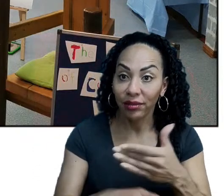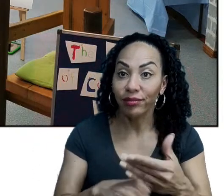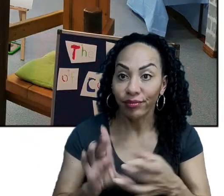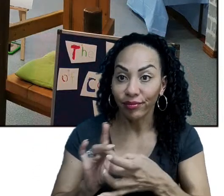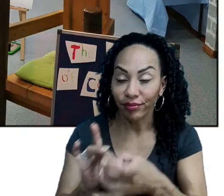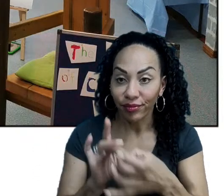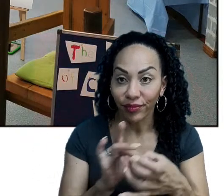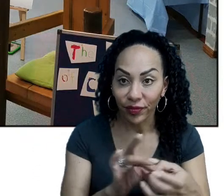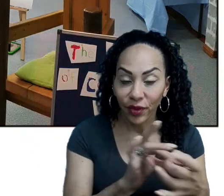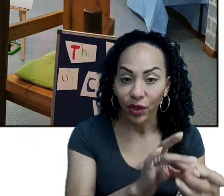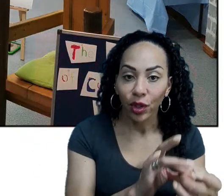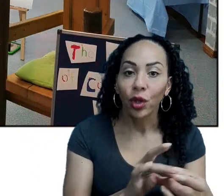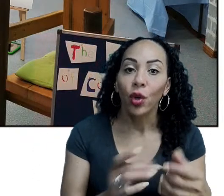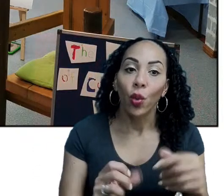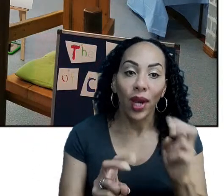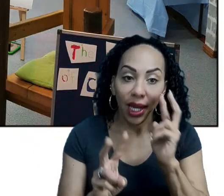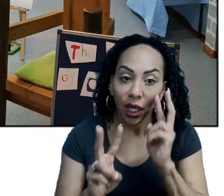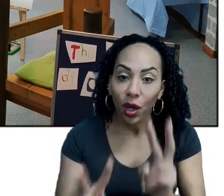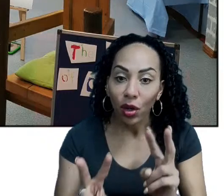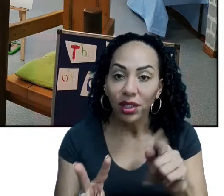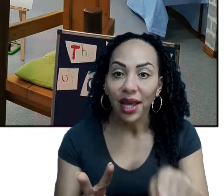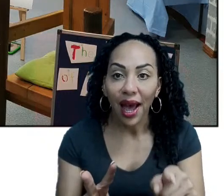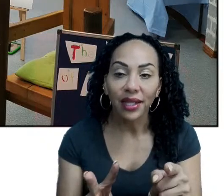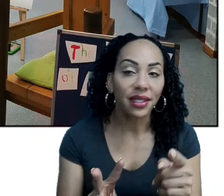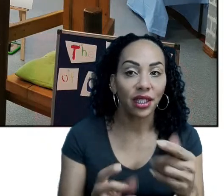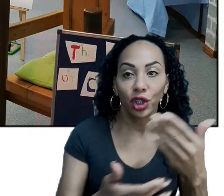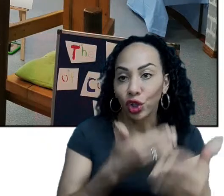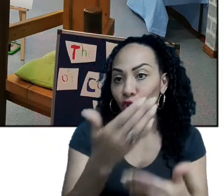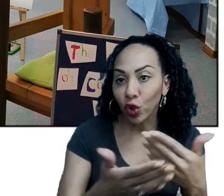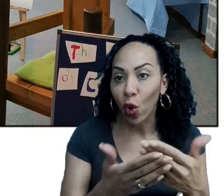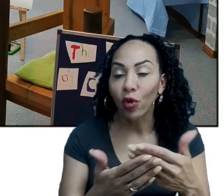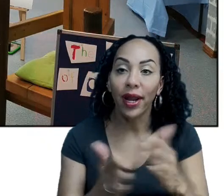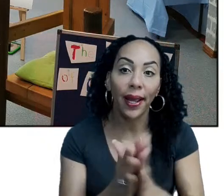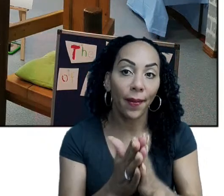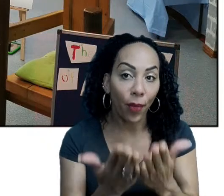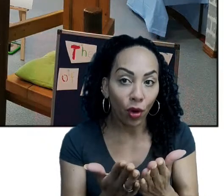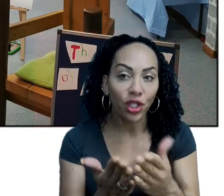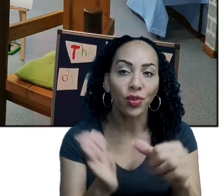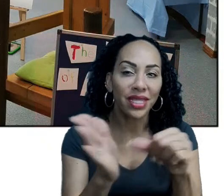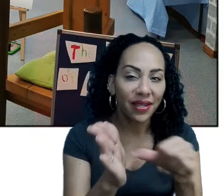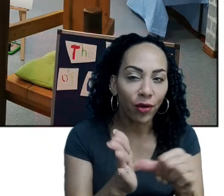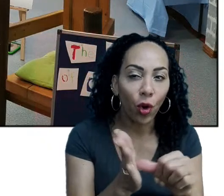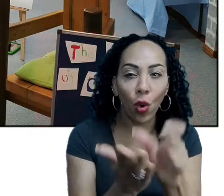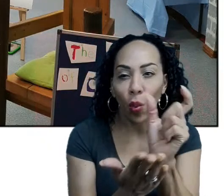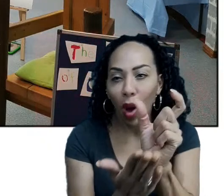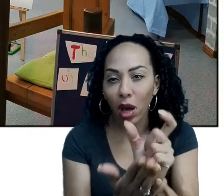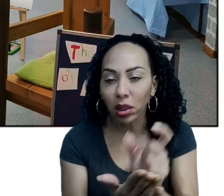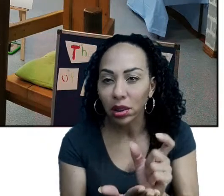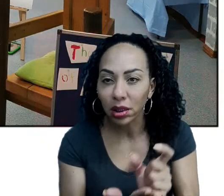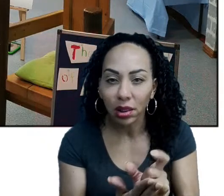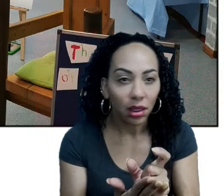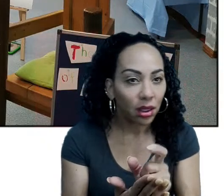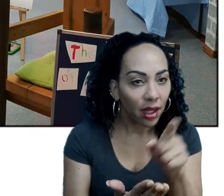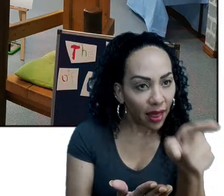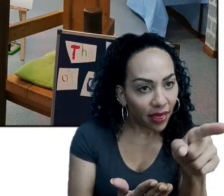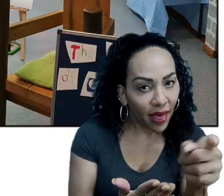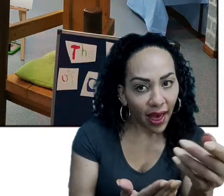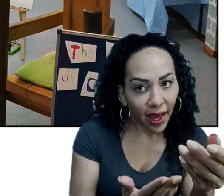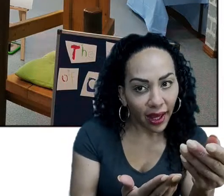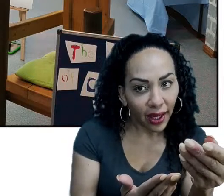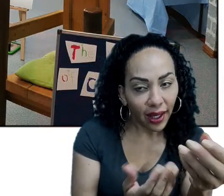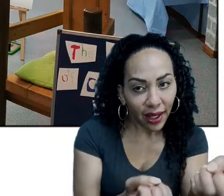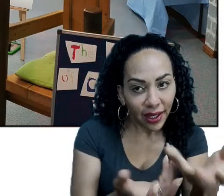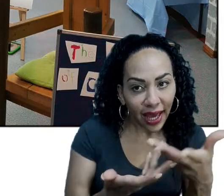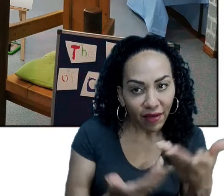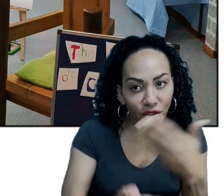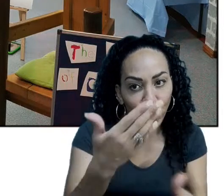that could contain all of their tricky words, and which I then took away, and I wrote that story into